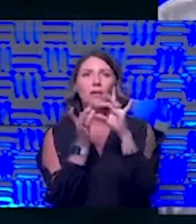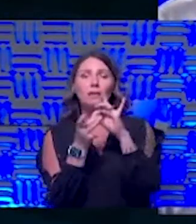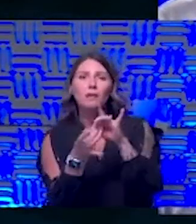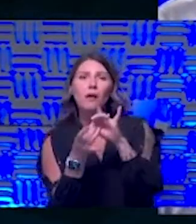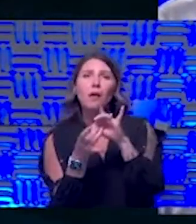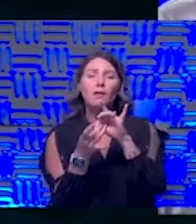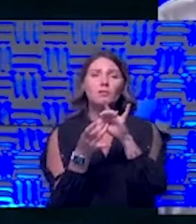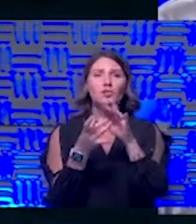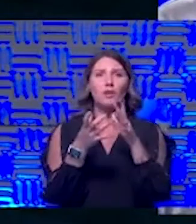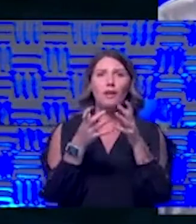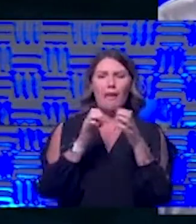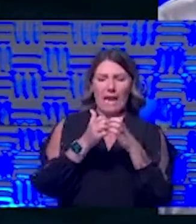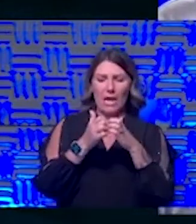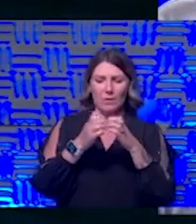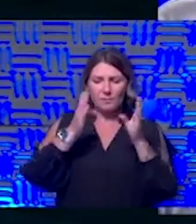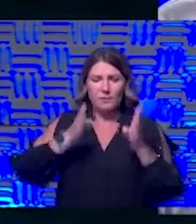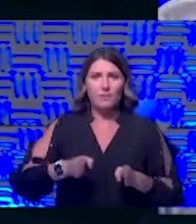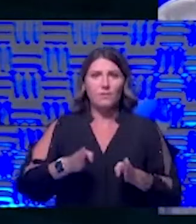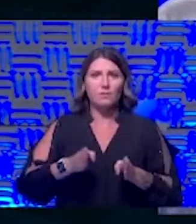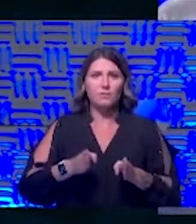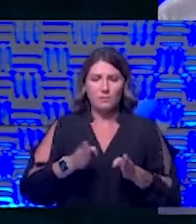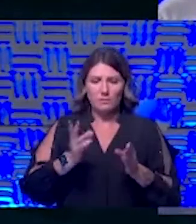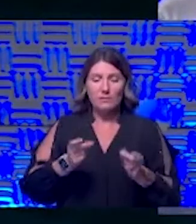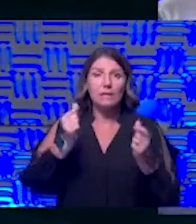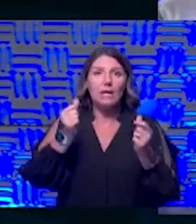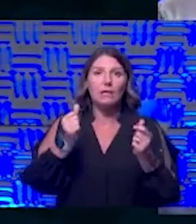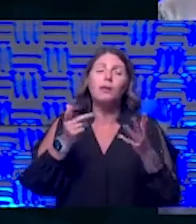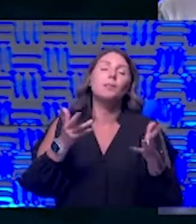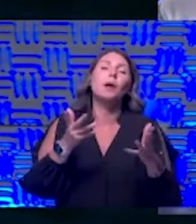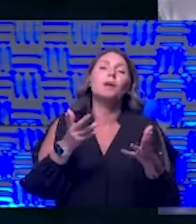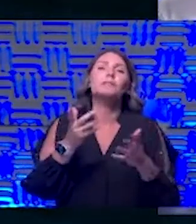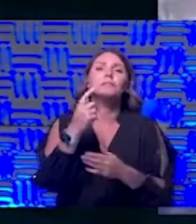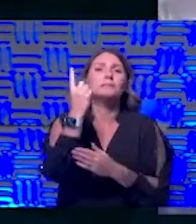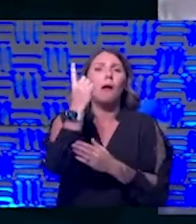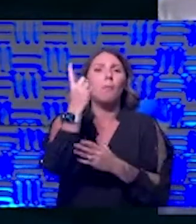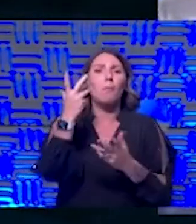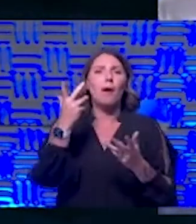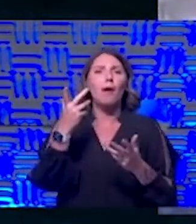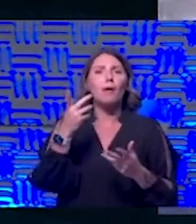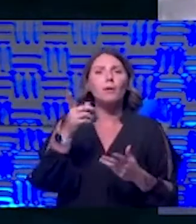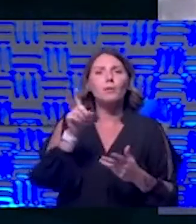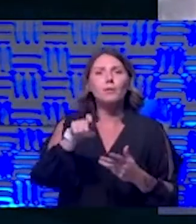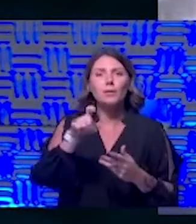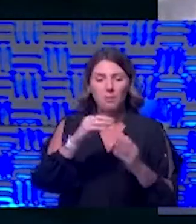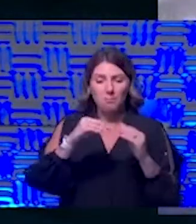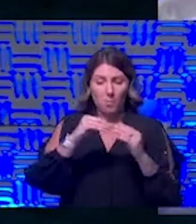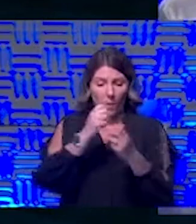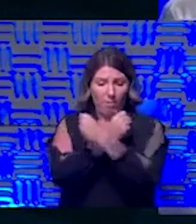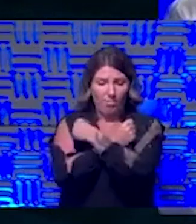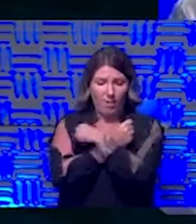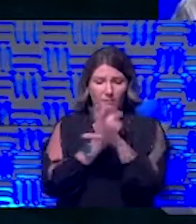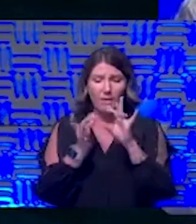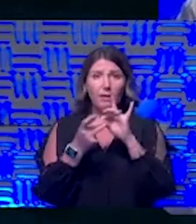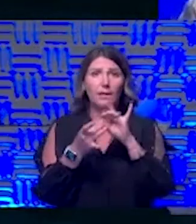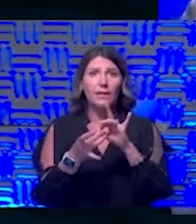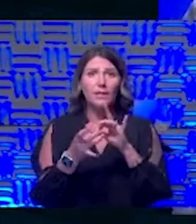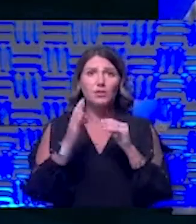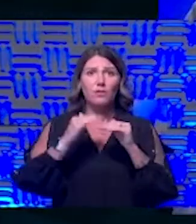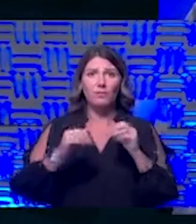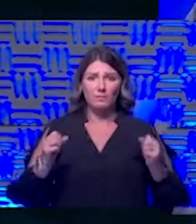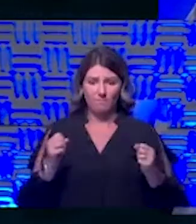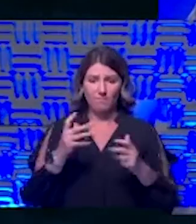an individual, do you know that suddenly you need, or maybe not suddenly, but somehow you need more of love and connection than